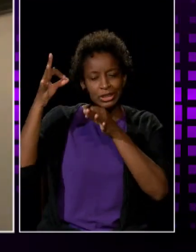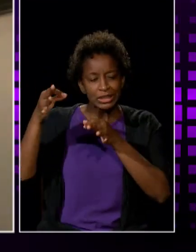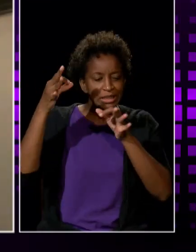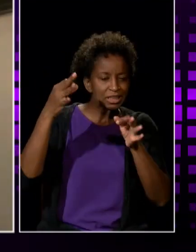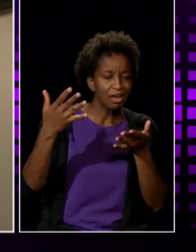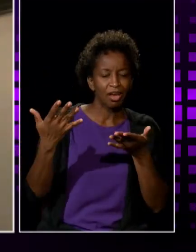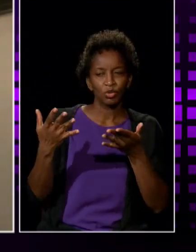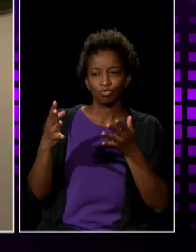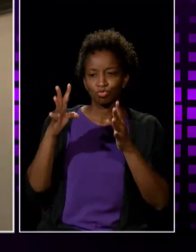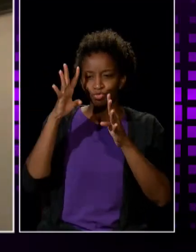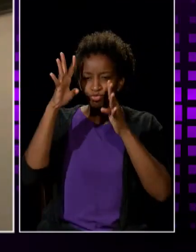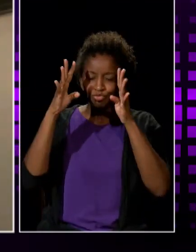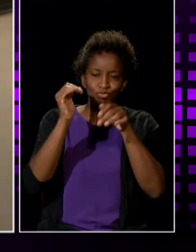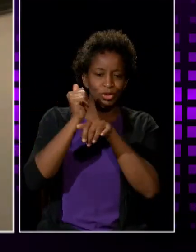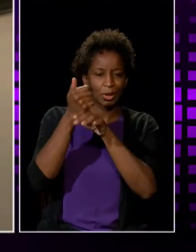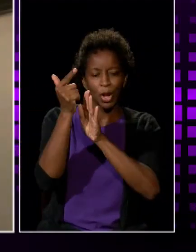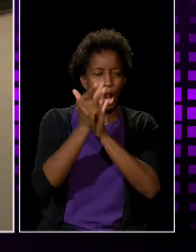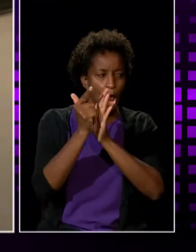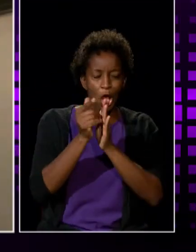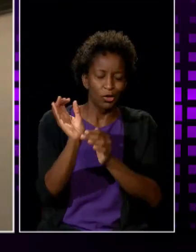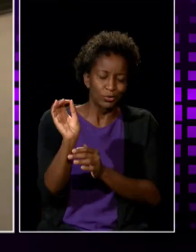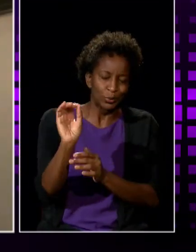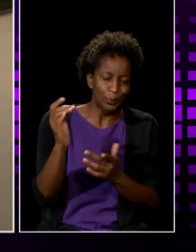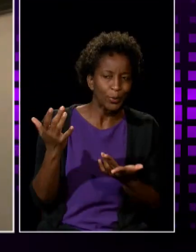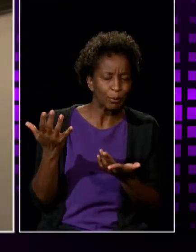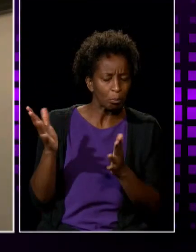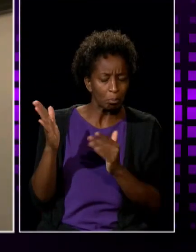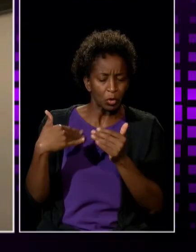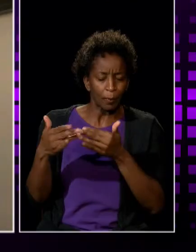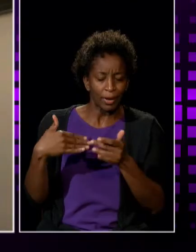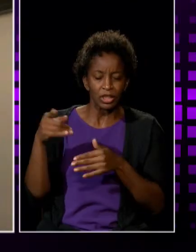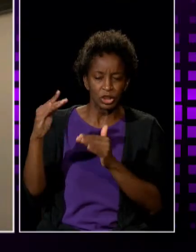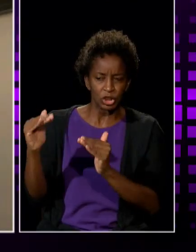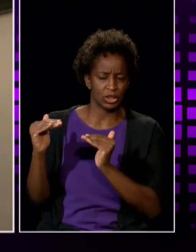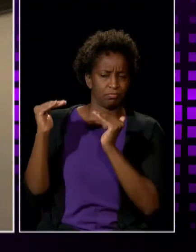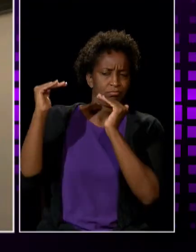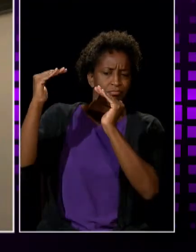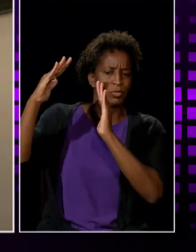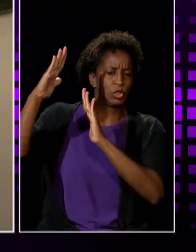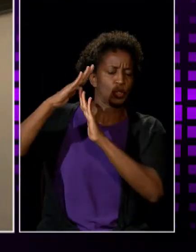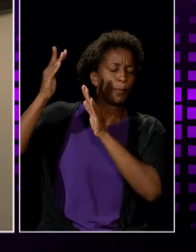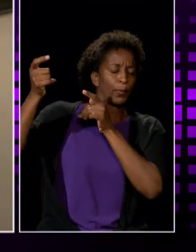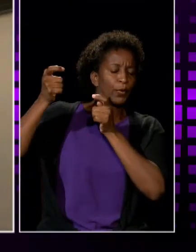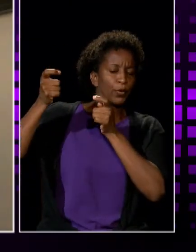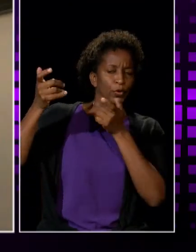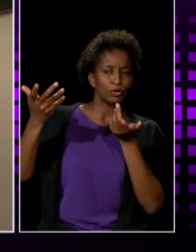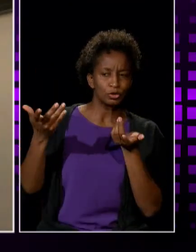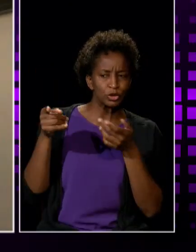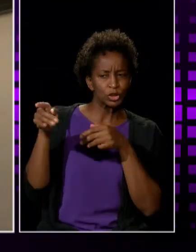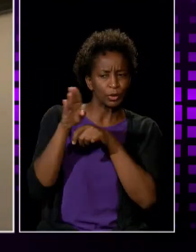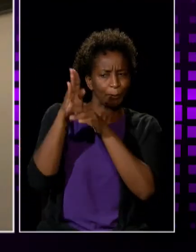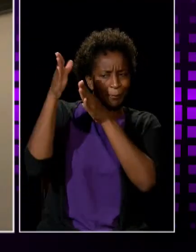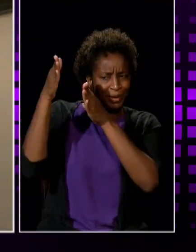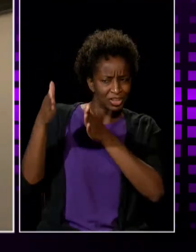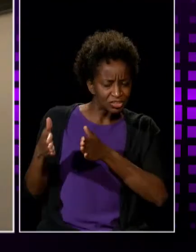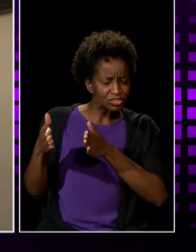in charge of government. What is wrong with that person being a Barbadian? That would give my children and my